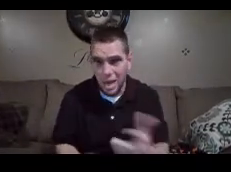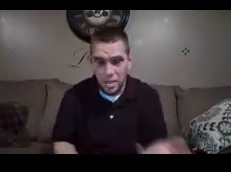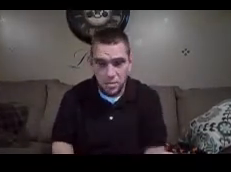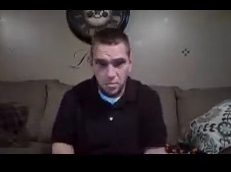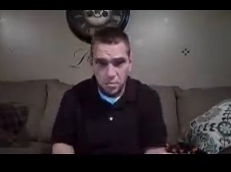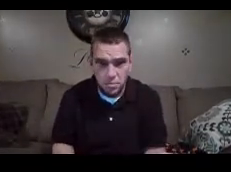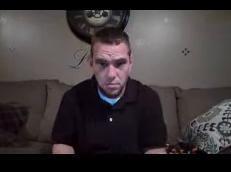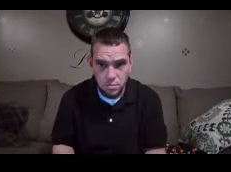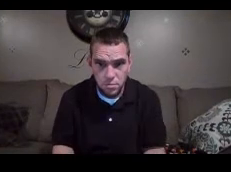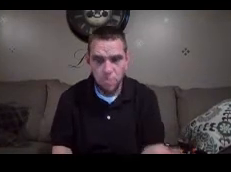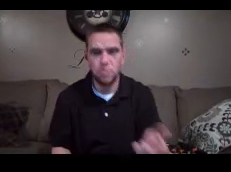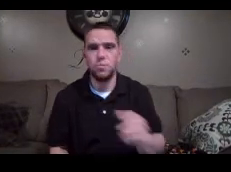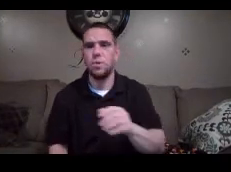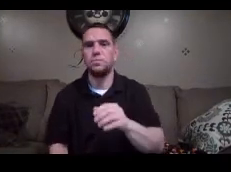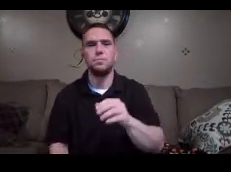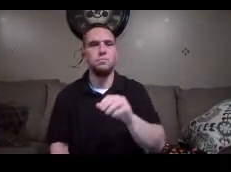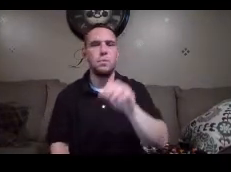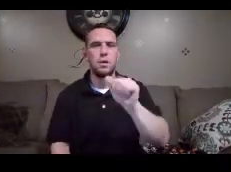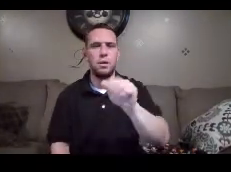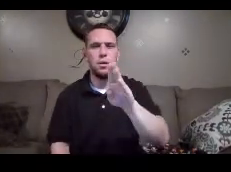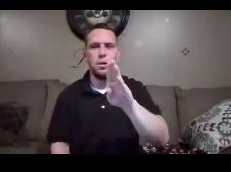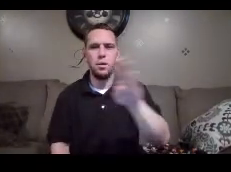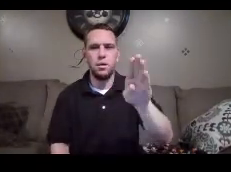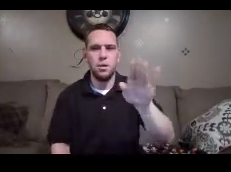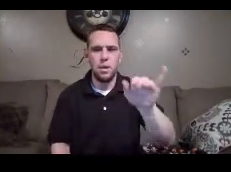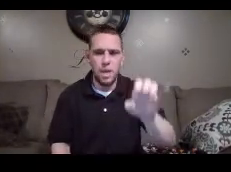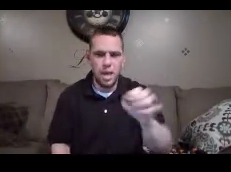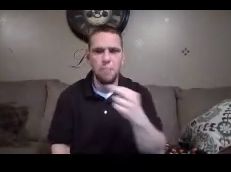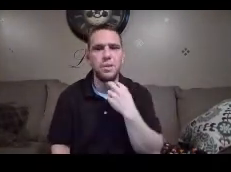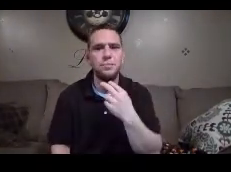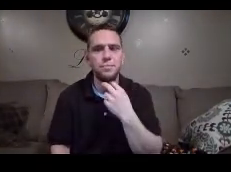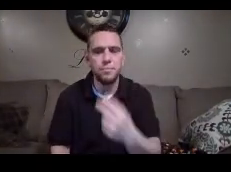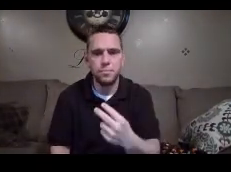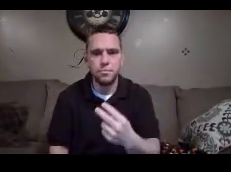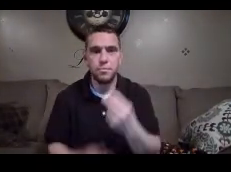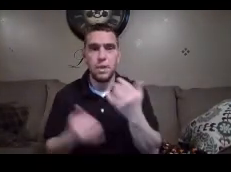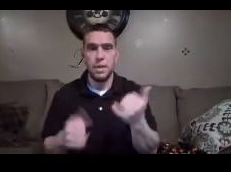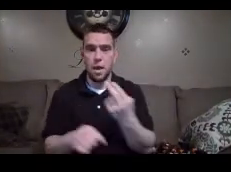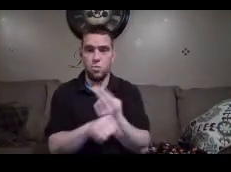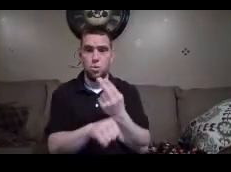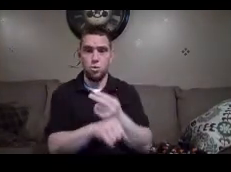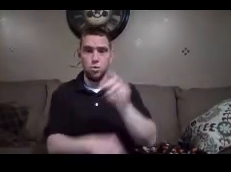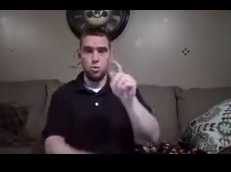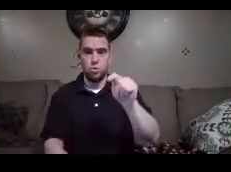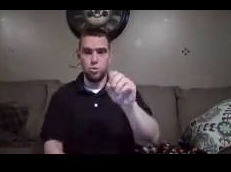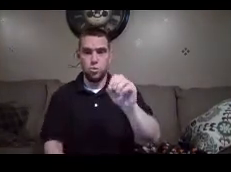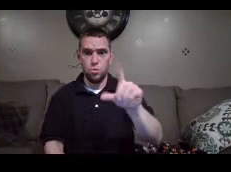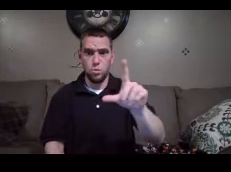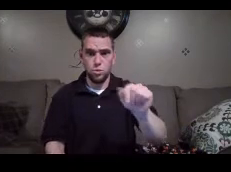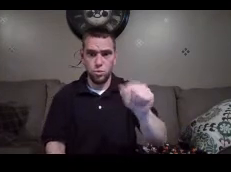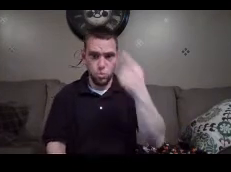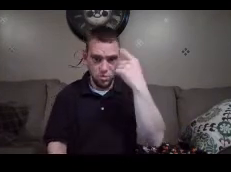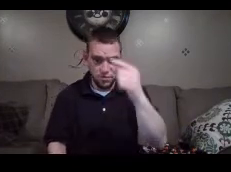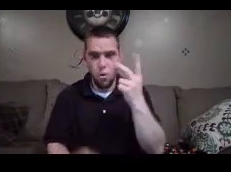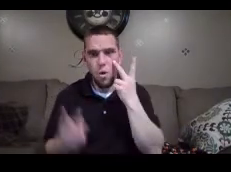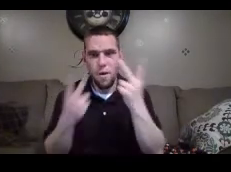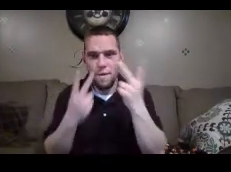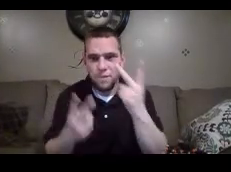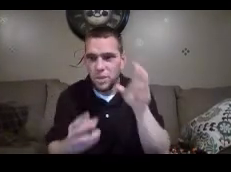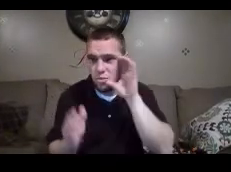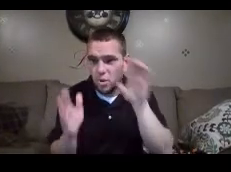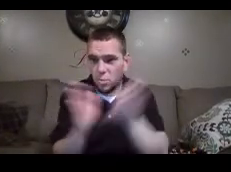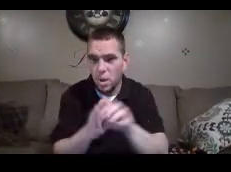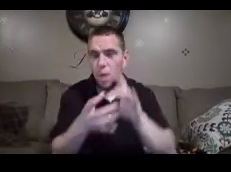Well, I think that's one thing that we, the tools that we use for visual presentations, especially Office